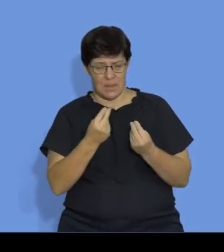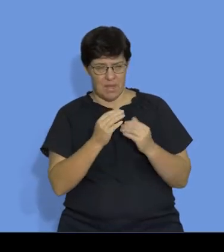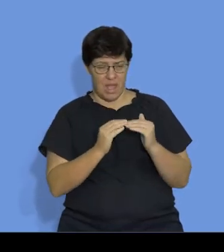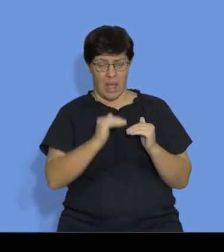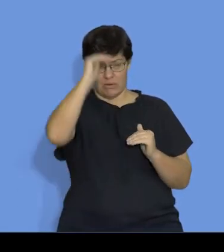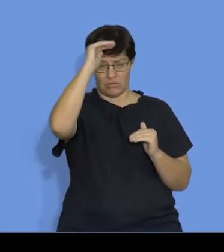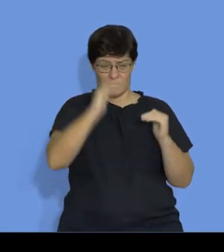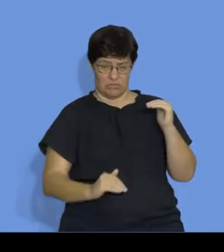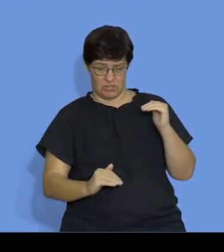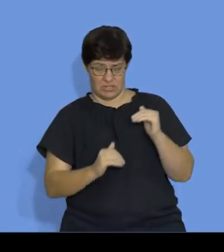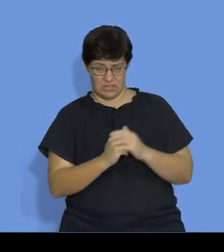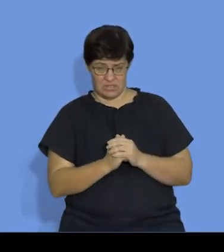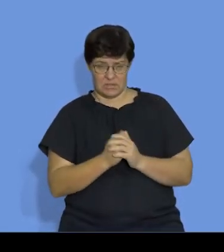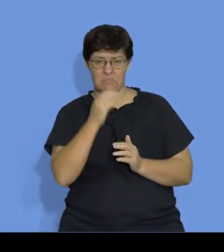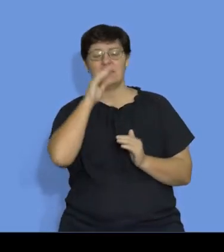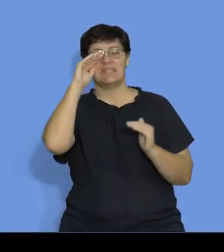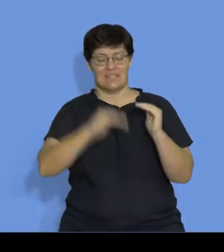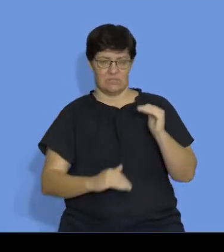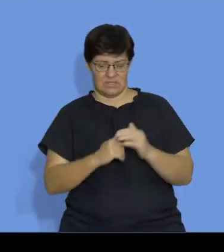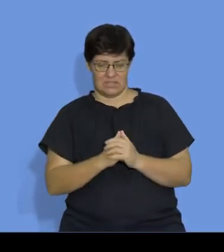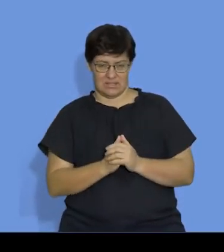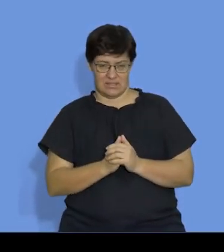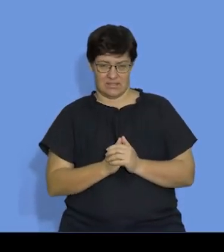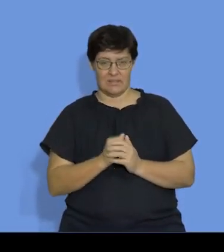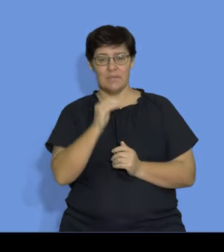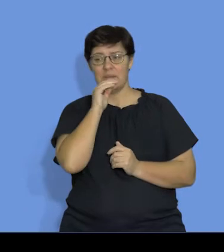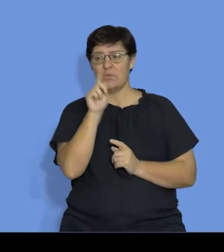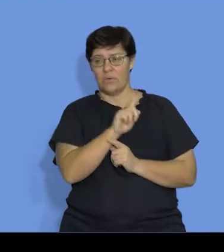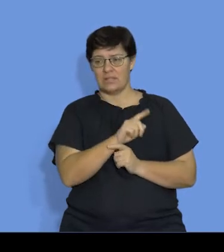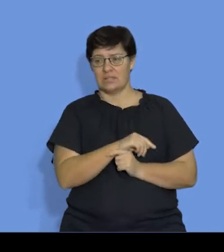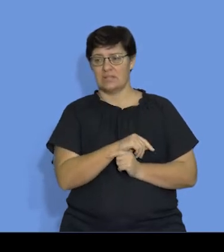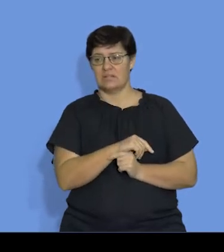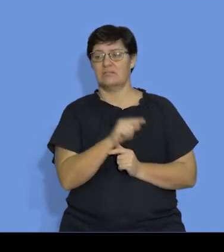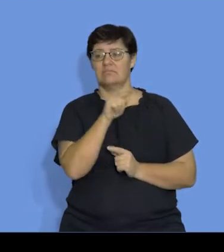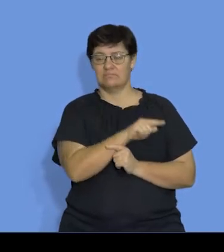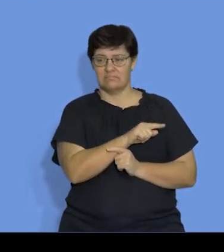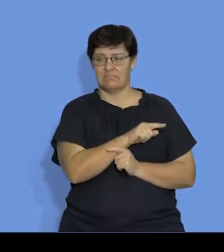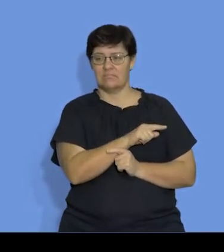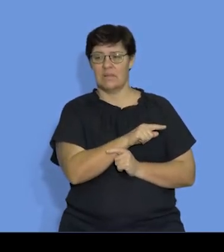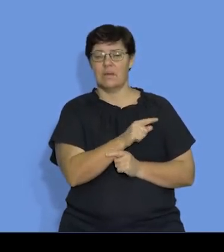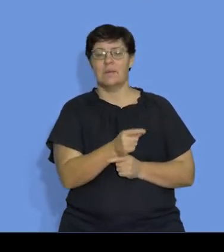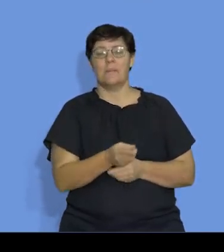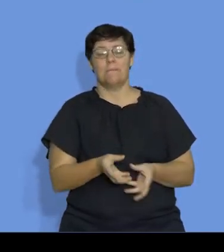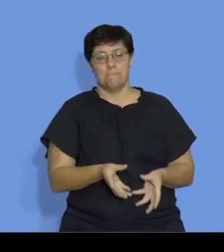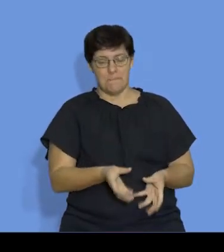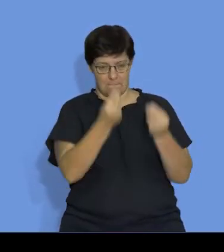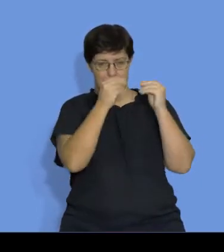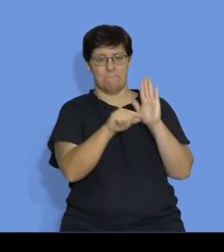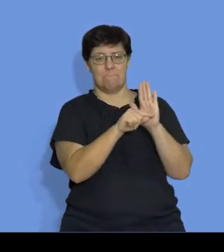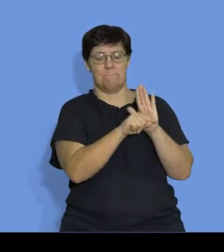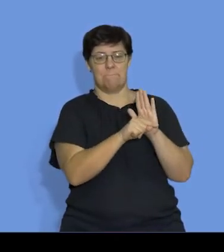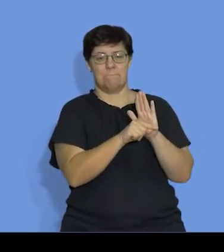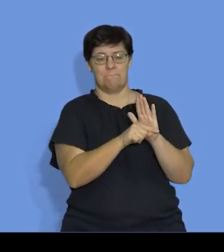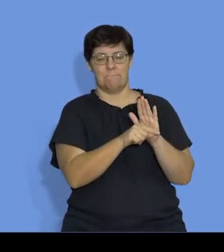decreased? It has decreased. It simply means that the ion 3 gained an electron, okay? So